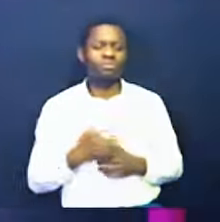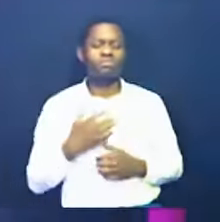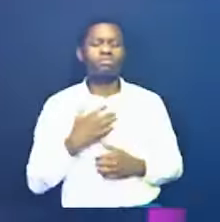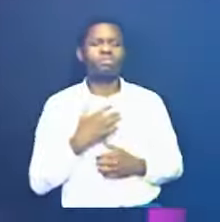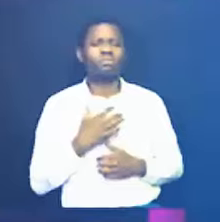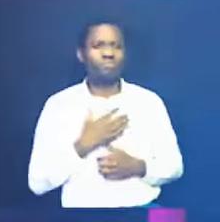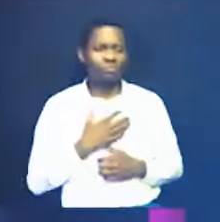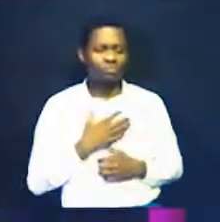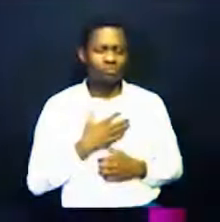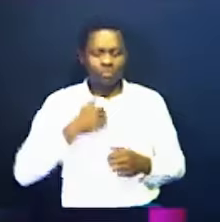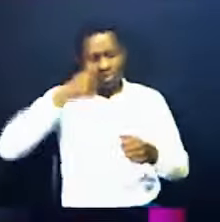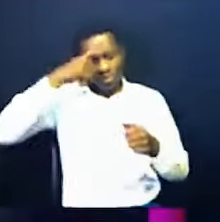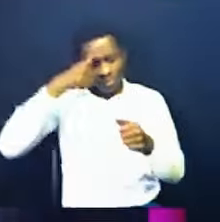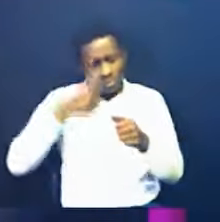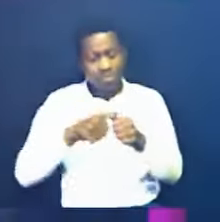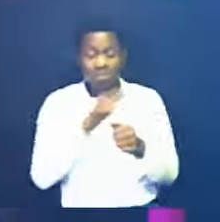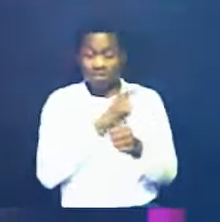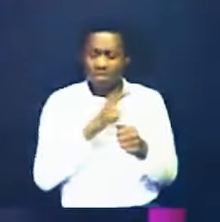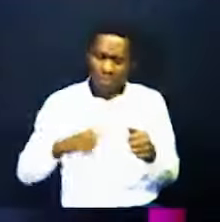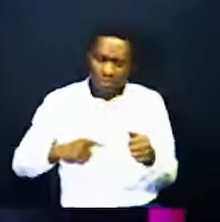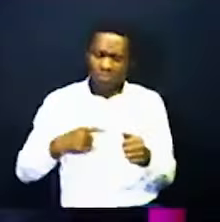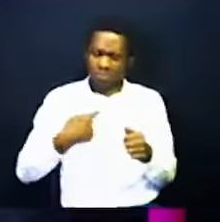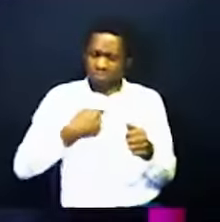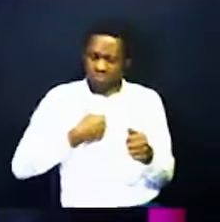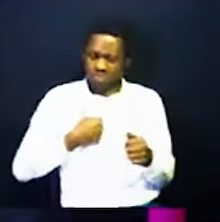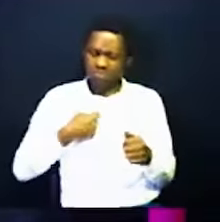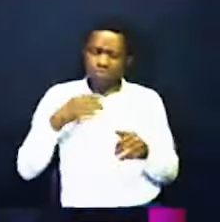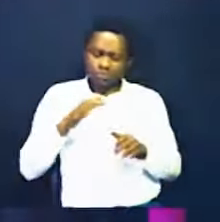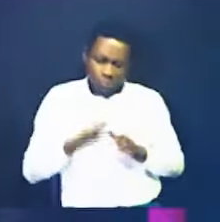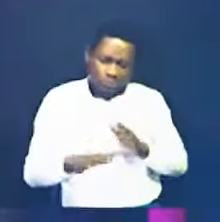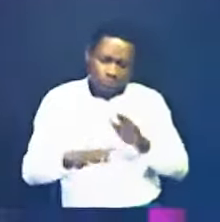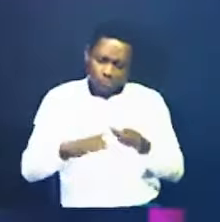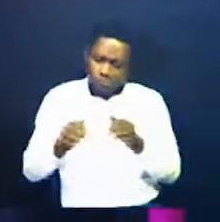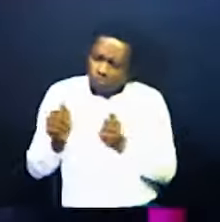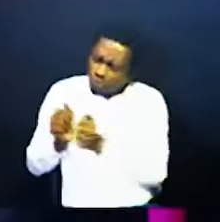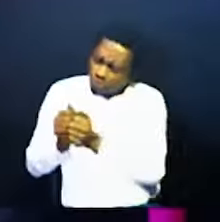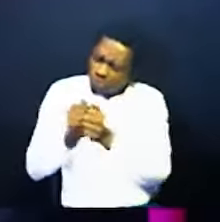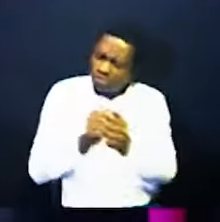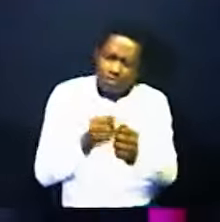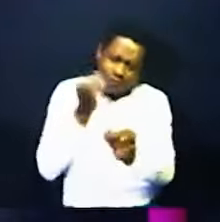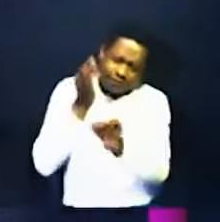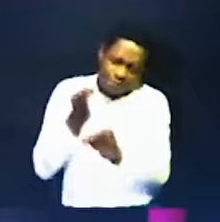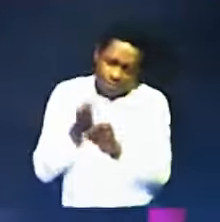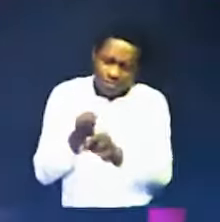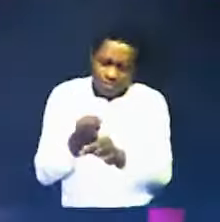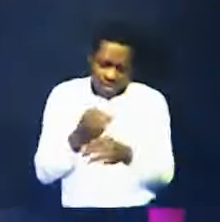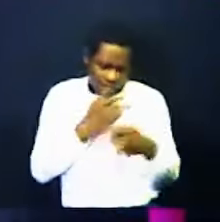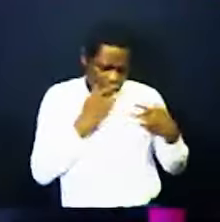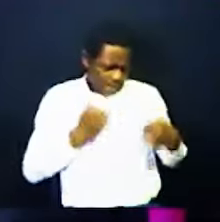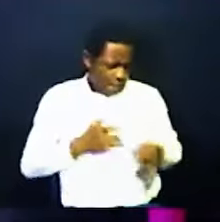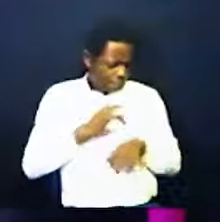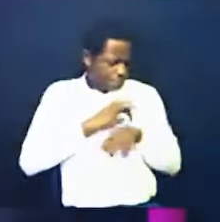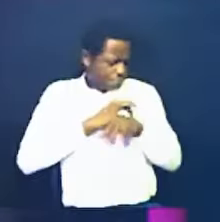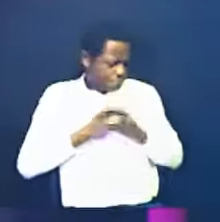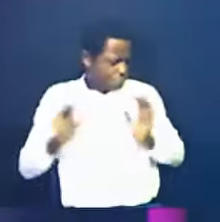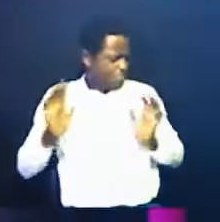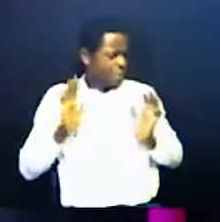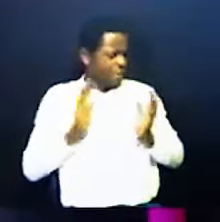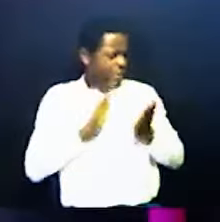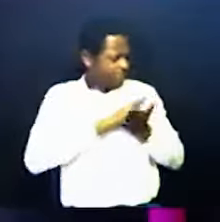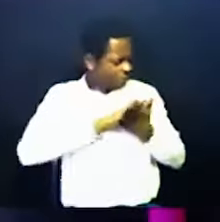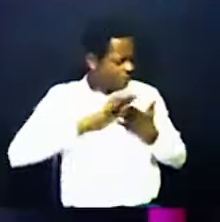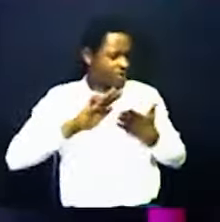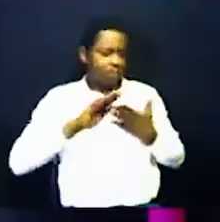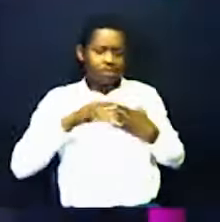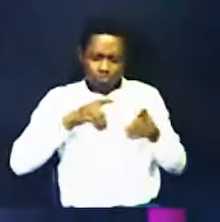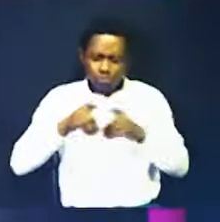"Remember, Lord, how I have walked before you faithfully and with wholehearted devotion, and I've done what